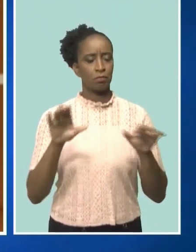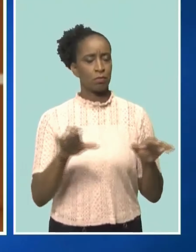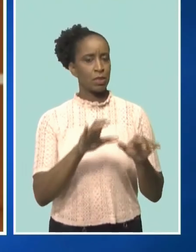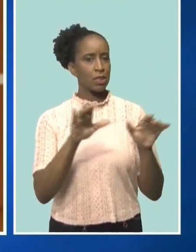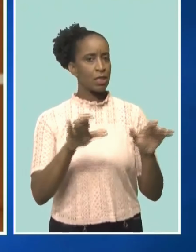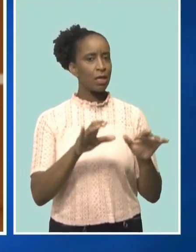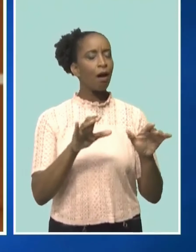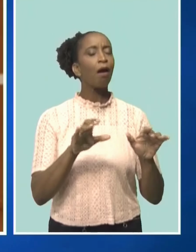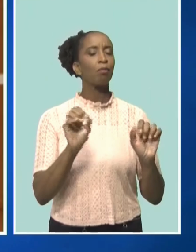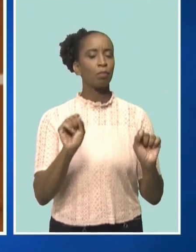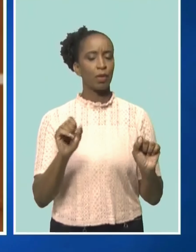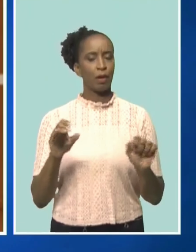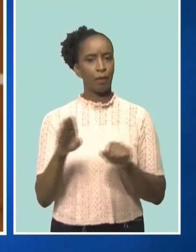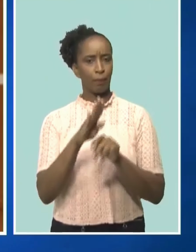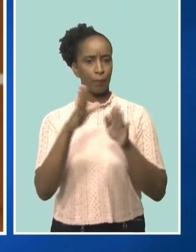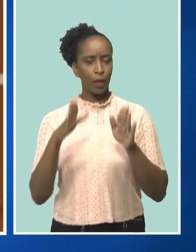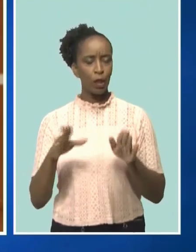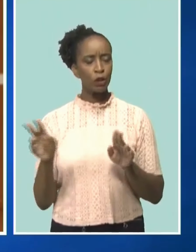a born leader,